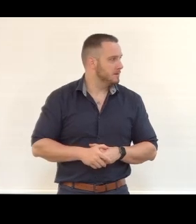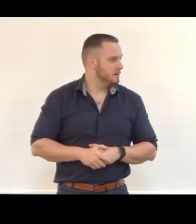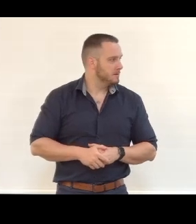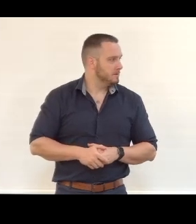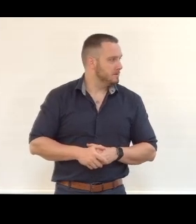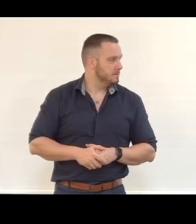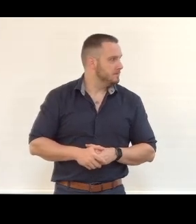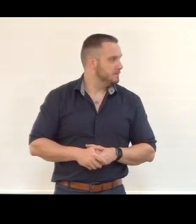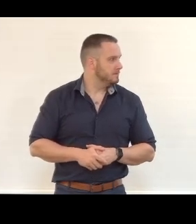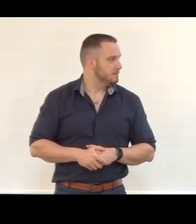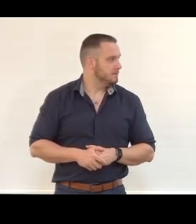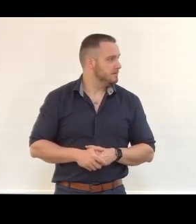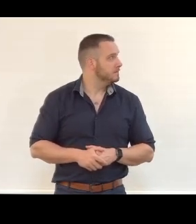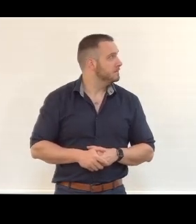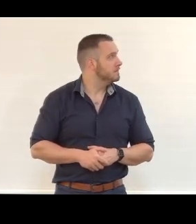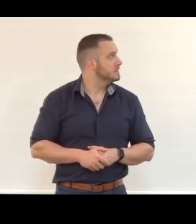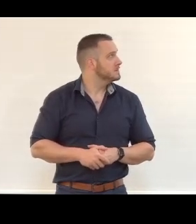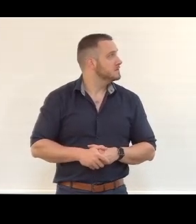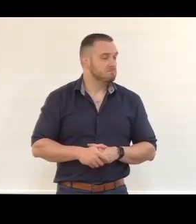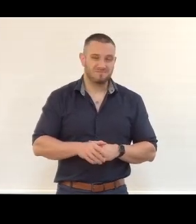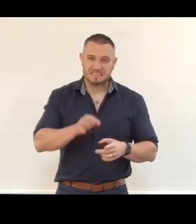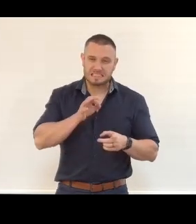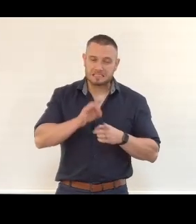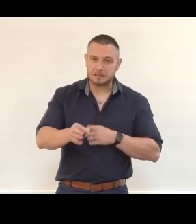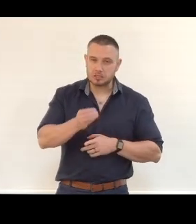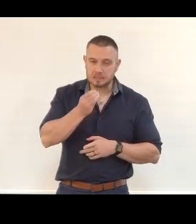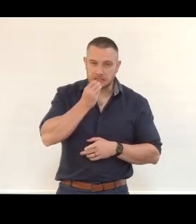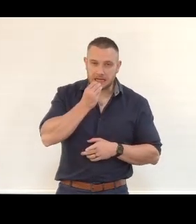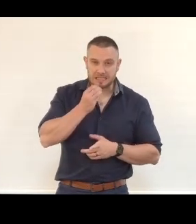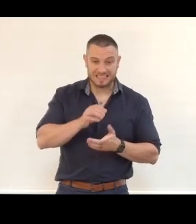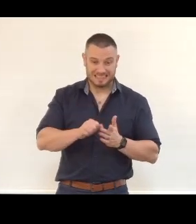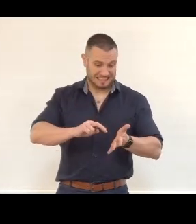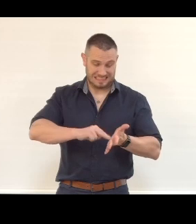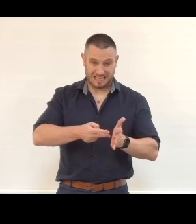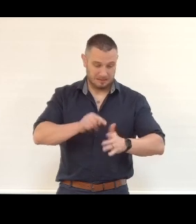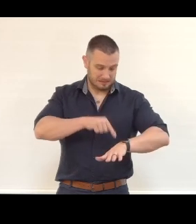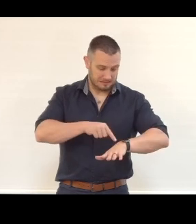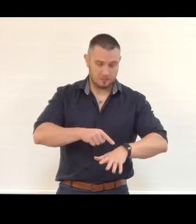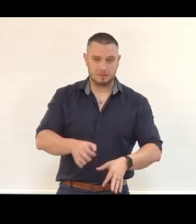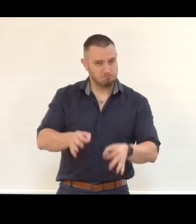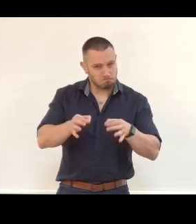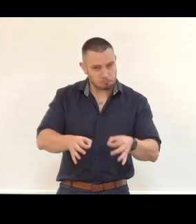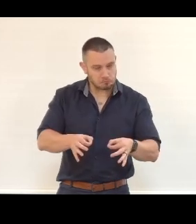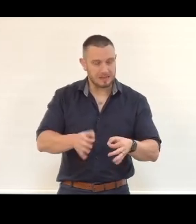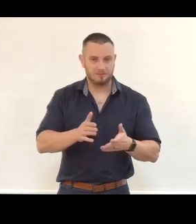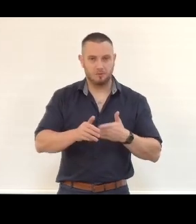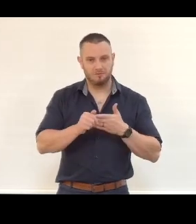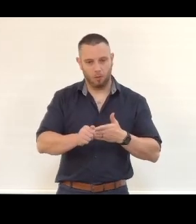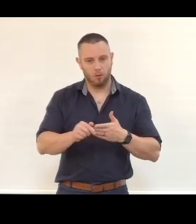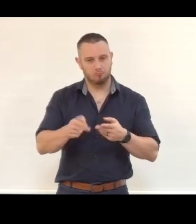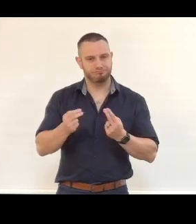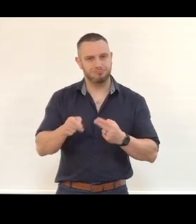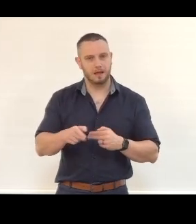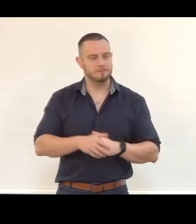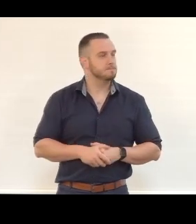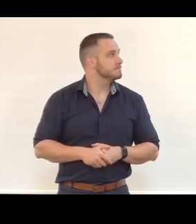was freeze-dried vegetarian. It's a very tight schedule, so made by MCC. They had to follow it very strictly. I will give an